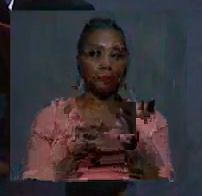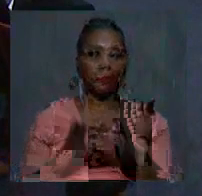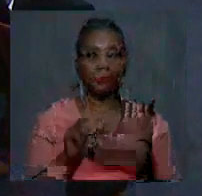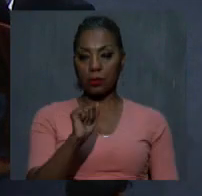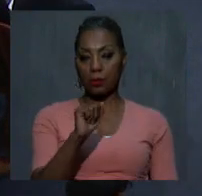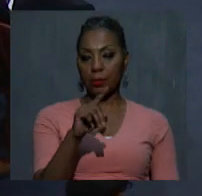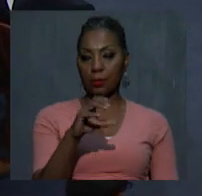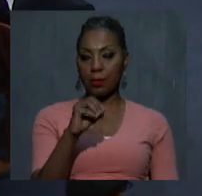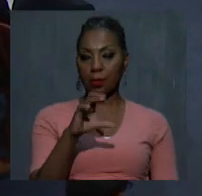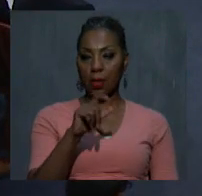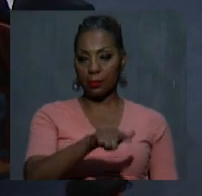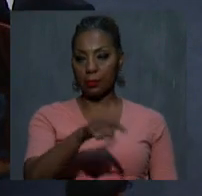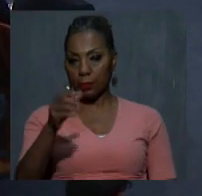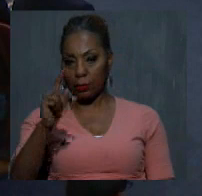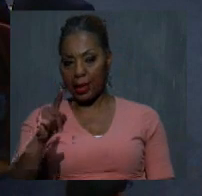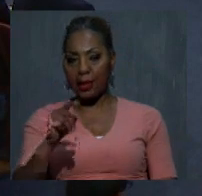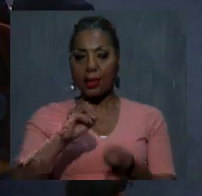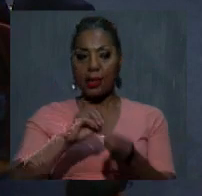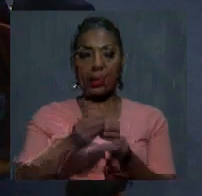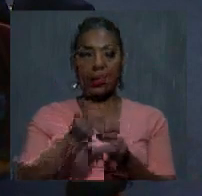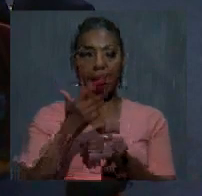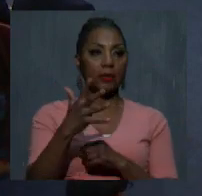You're recognized, please. Well,